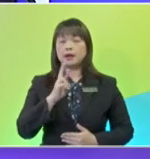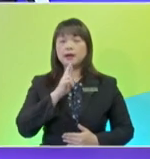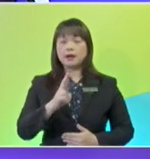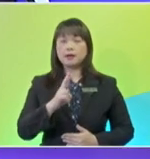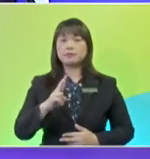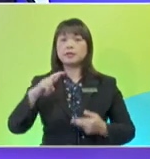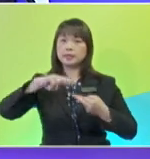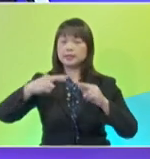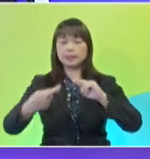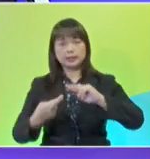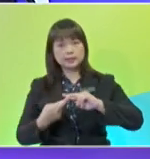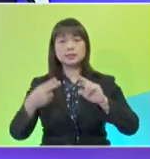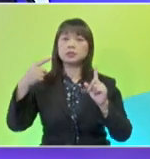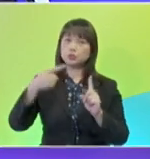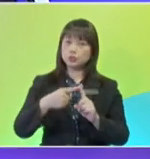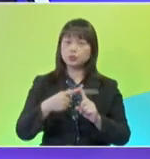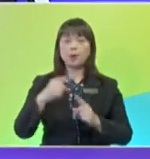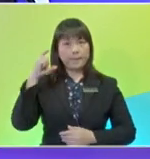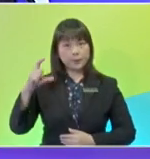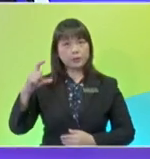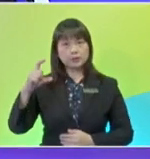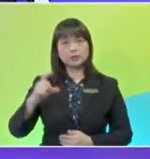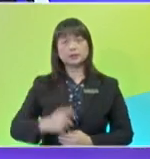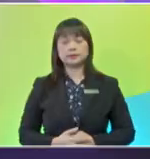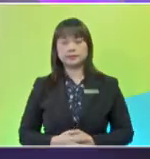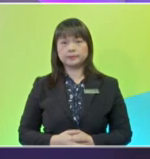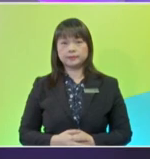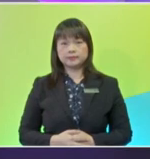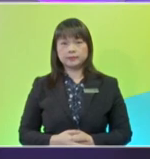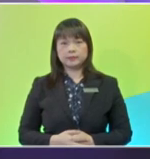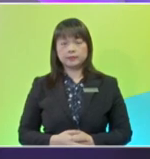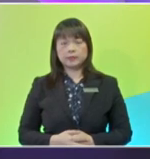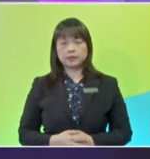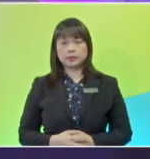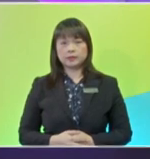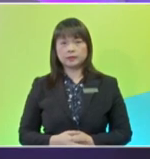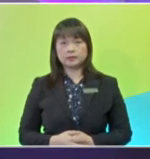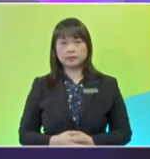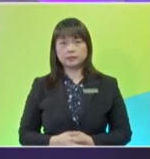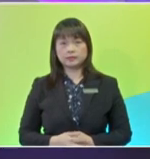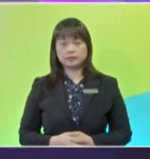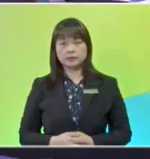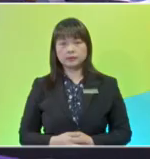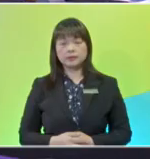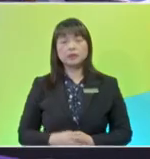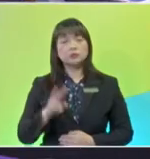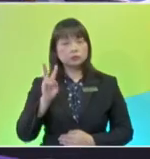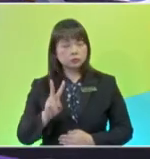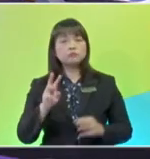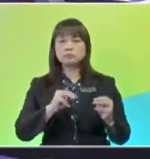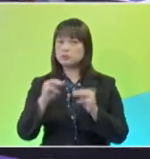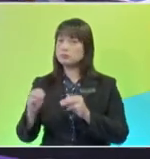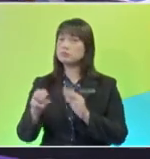Come again? The two movements that are related to the Moon. The two movements, I'm sure one